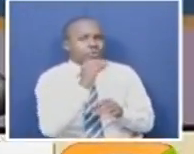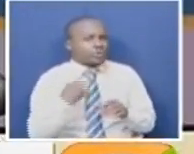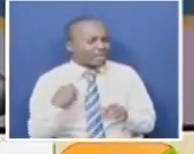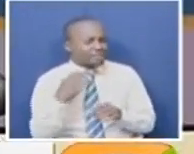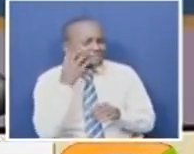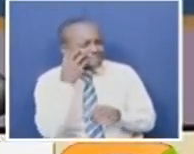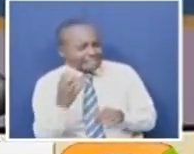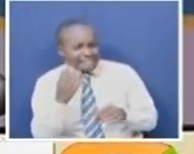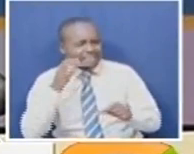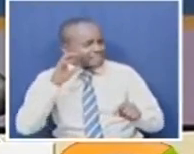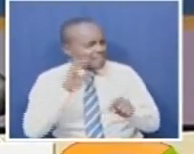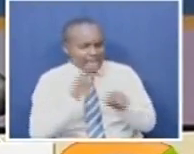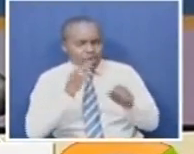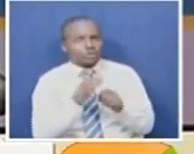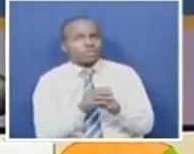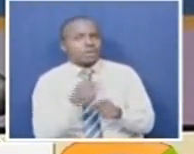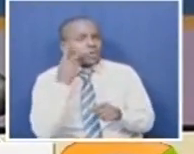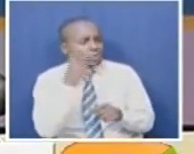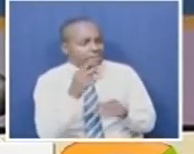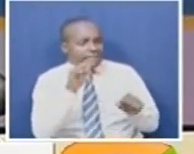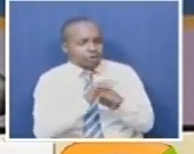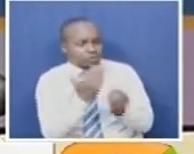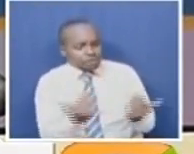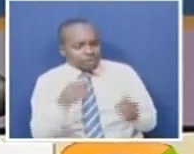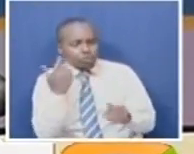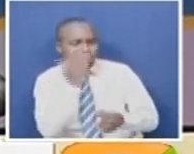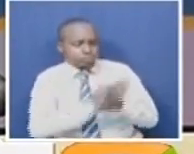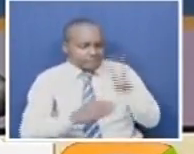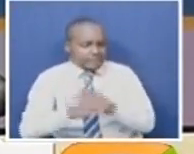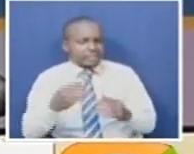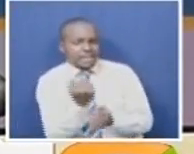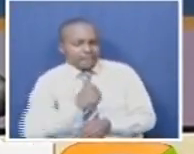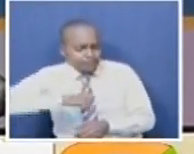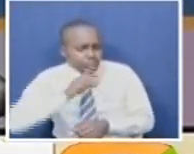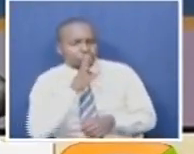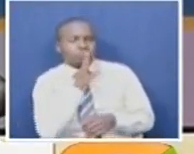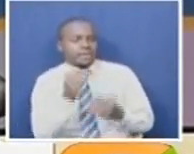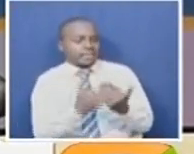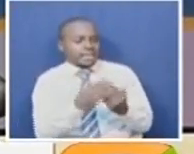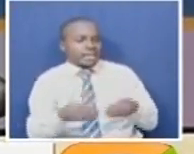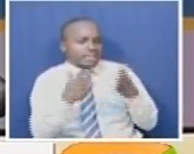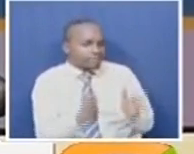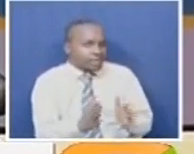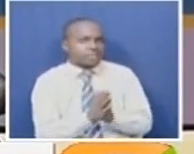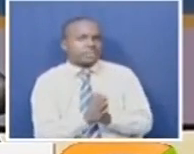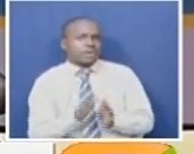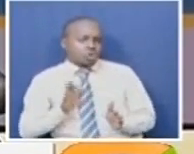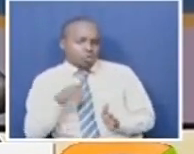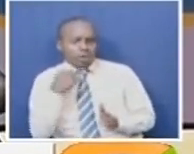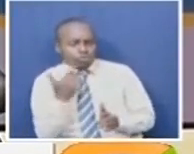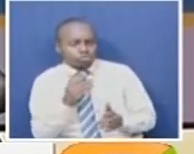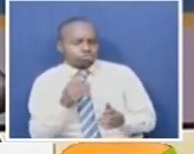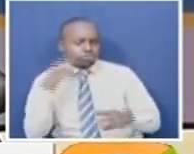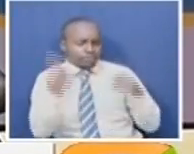sadness involved. We see a lot of children who've been injured and abused by caregivers, a lot of women who've been abused by